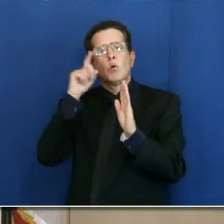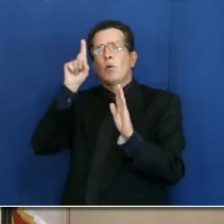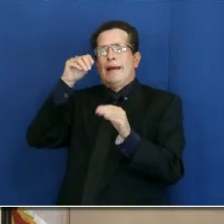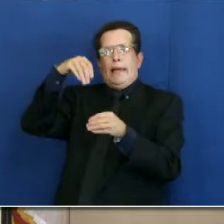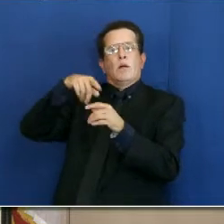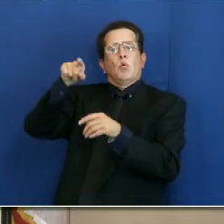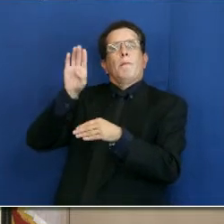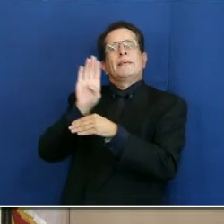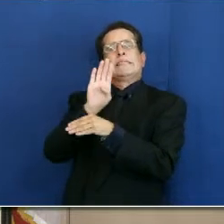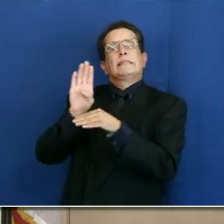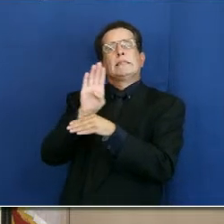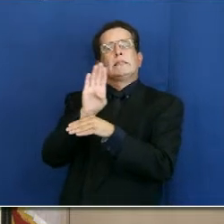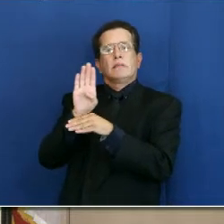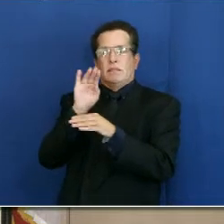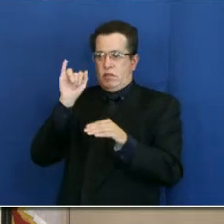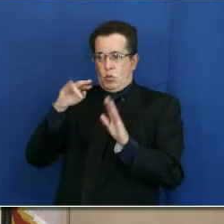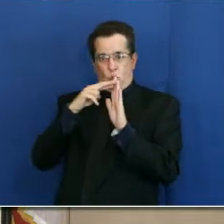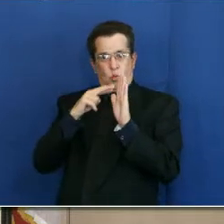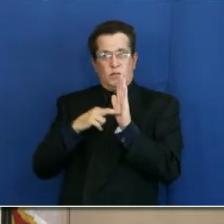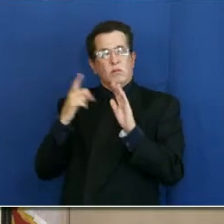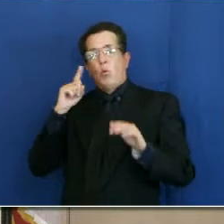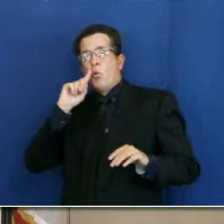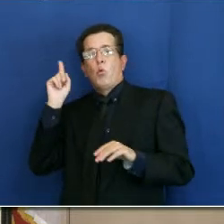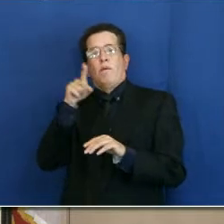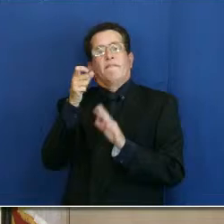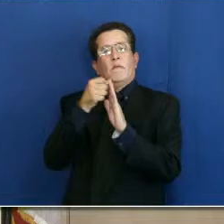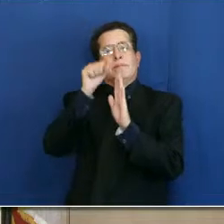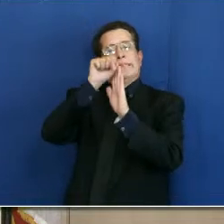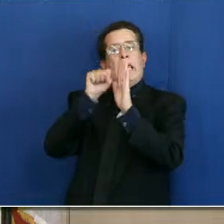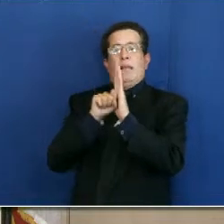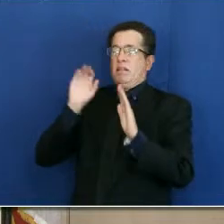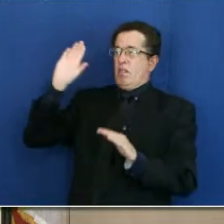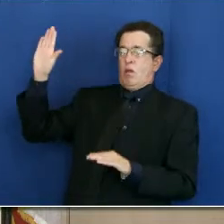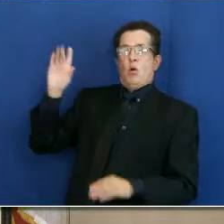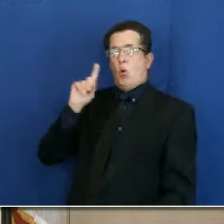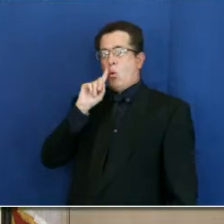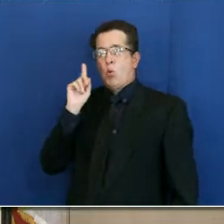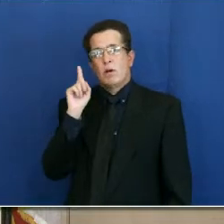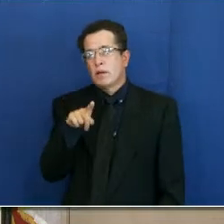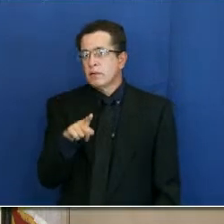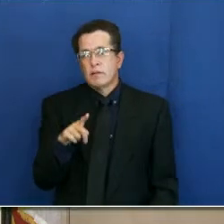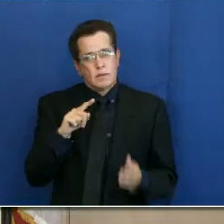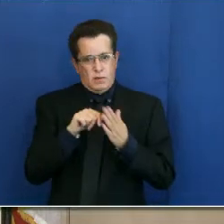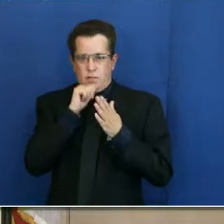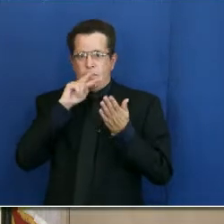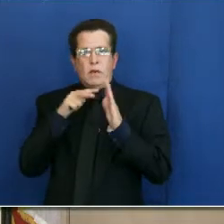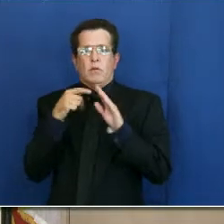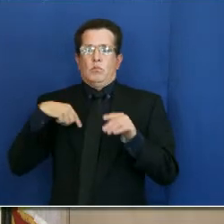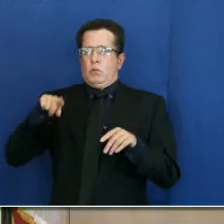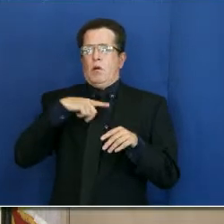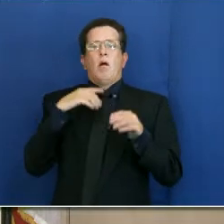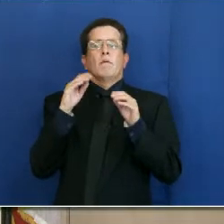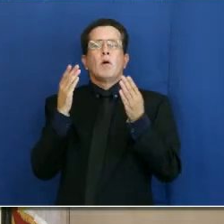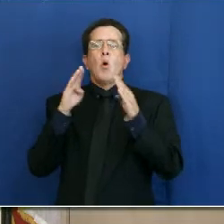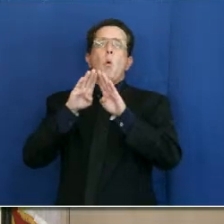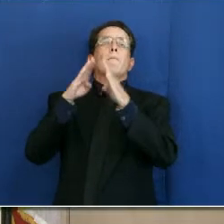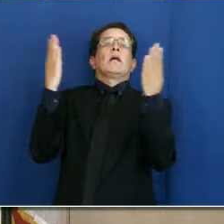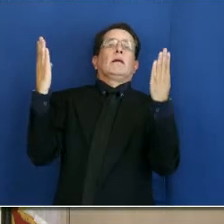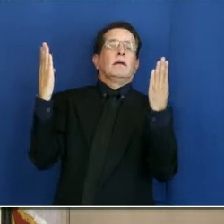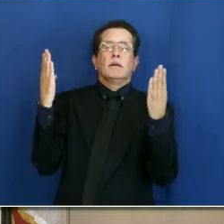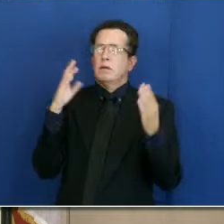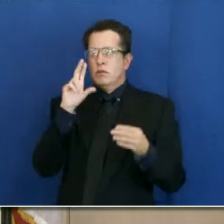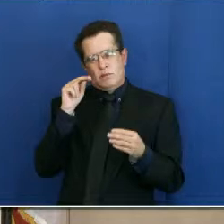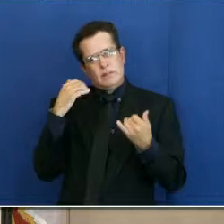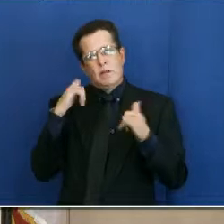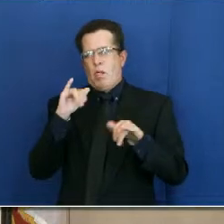settings. Those restrictions were put in place by the state. They are not automatically rescinded or lifted if we come off the monitoring list.